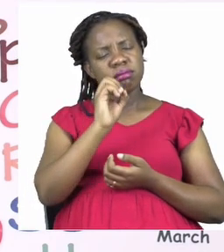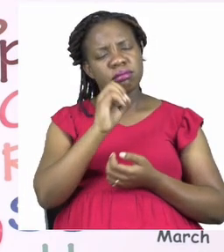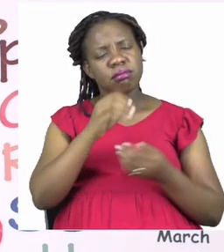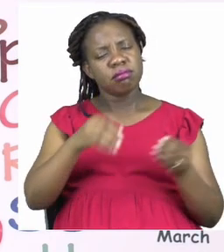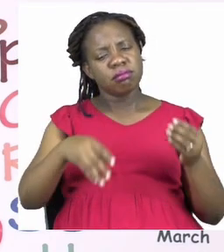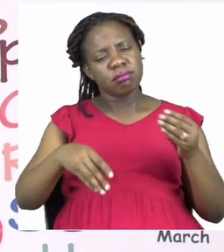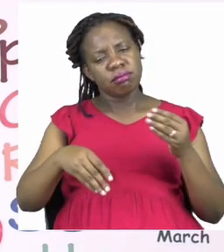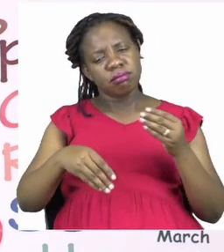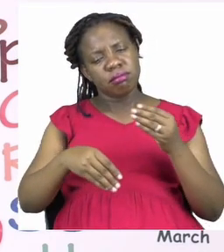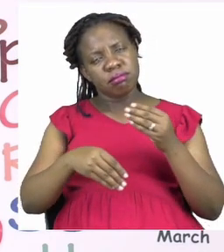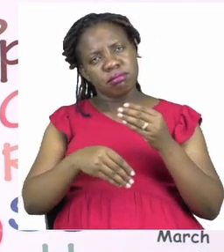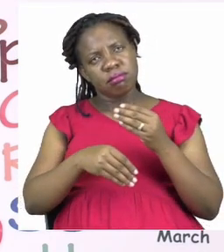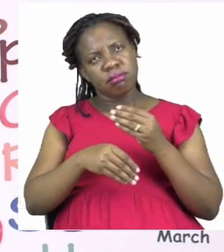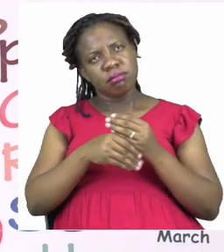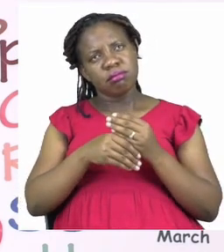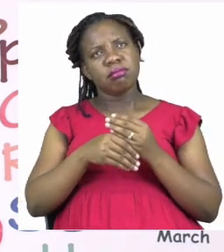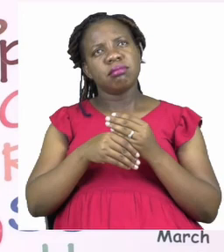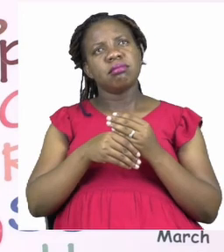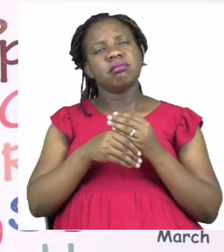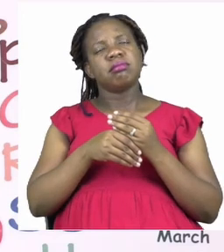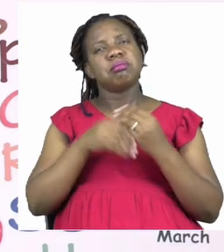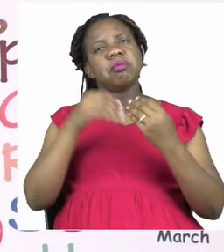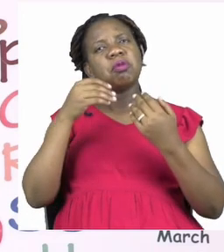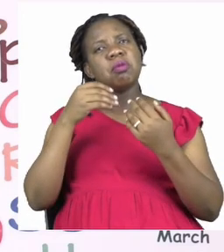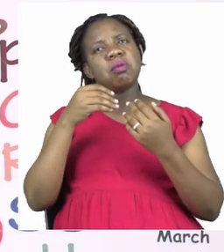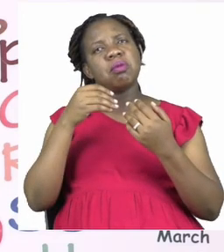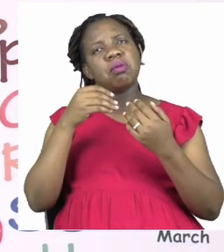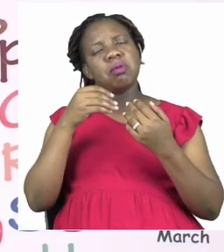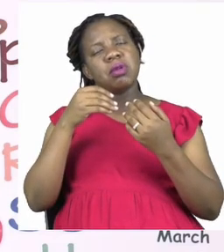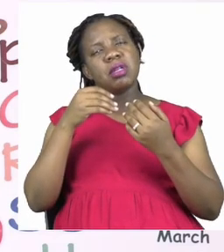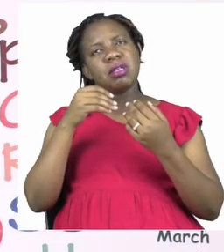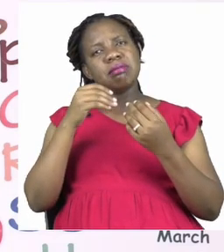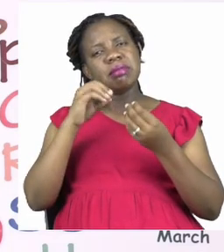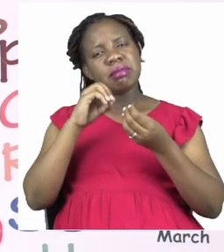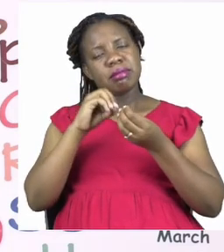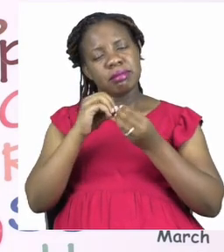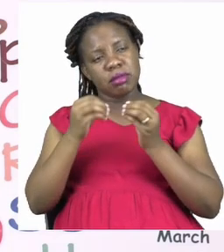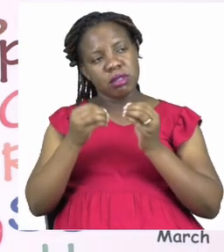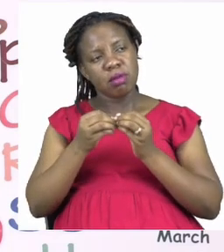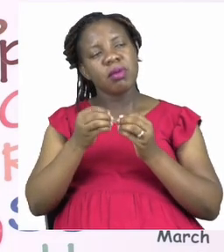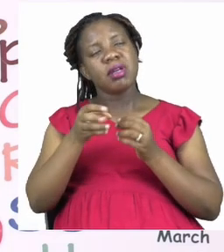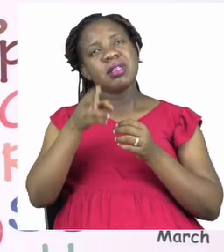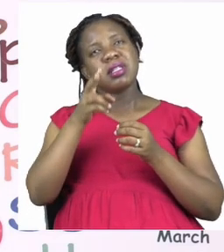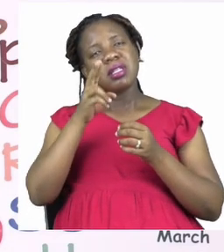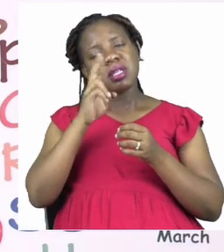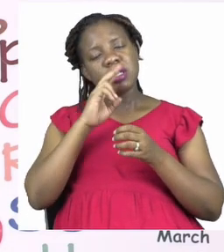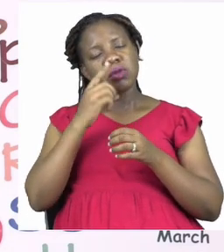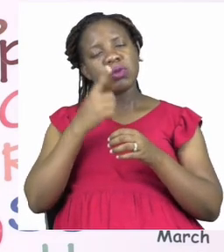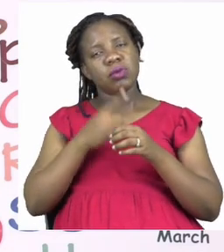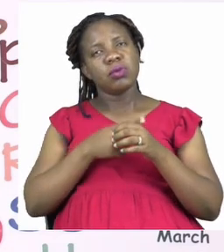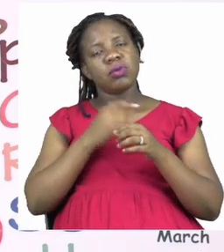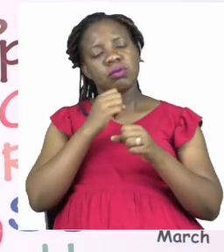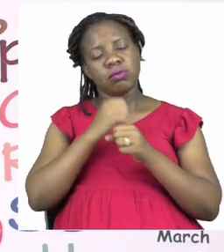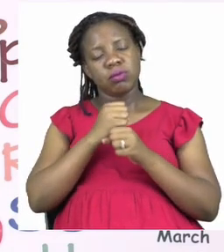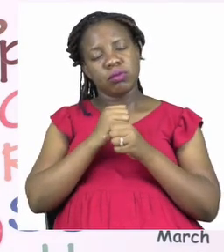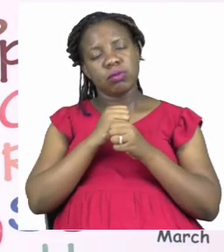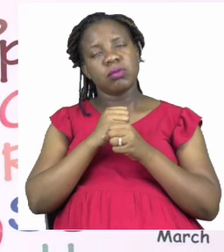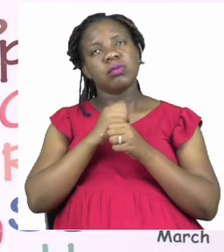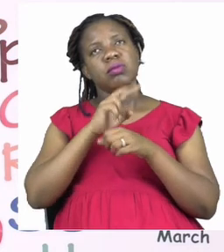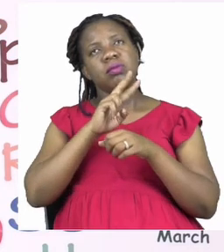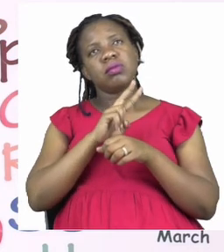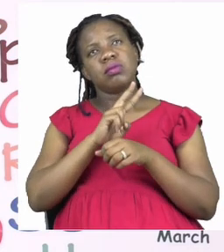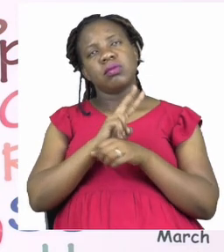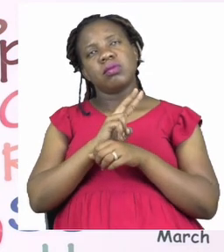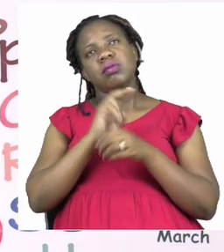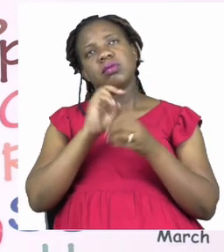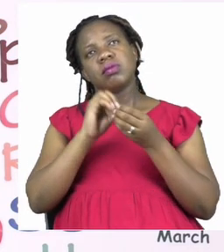us our answer from the second number. And in this case, we are saying 0 plus 10. So our answer,